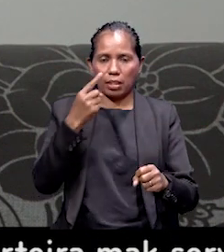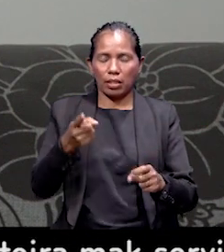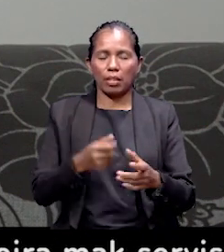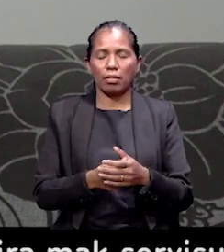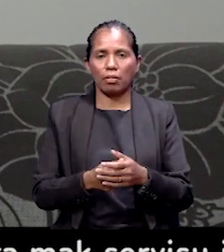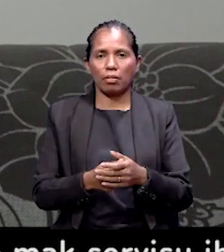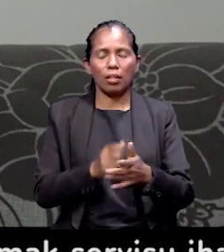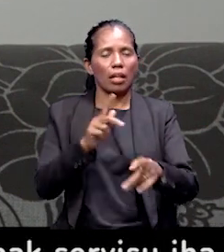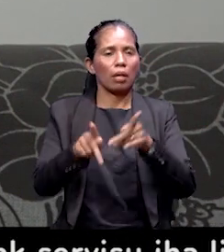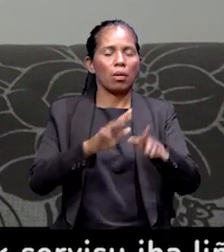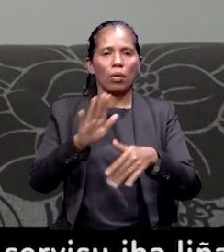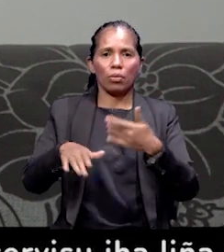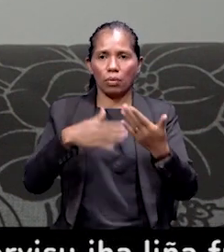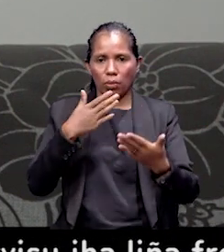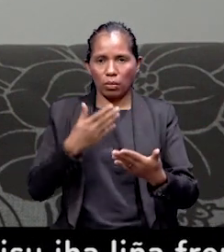mayoria populasaun ne